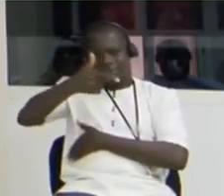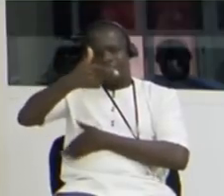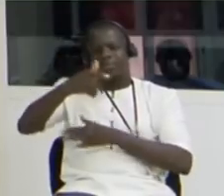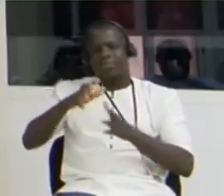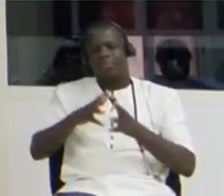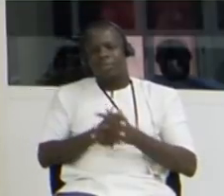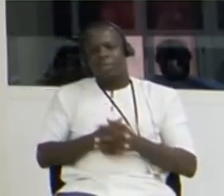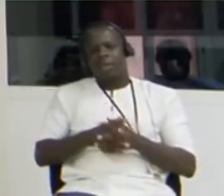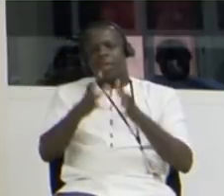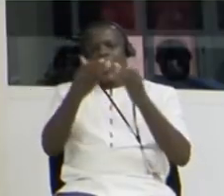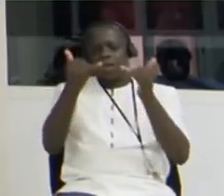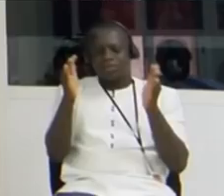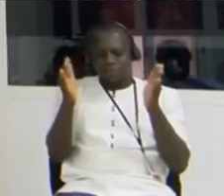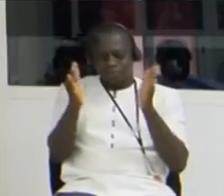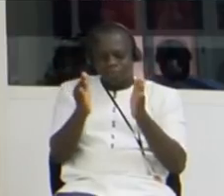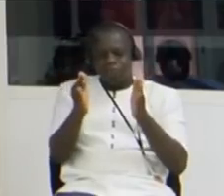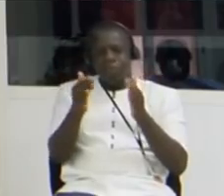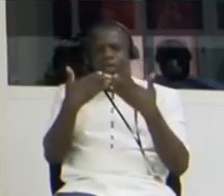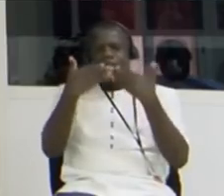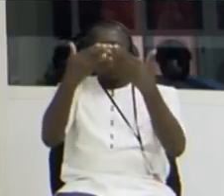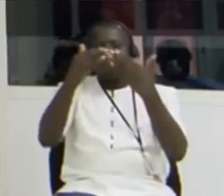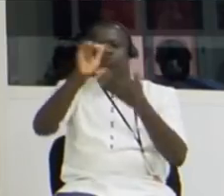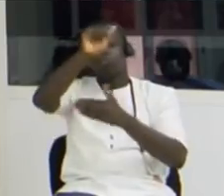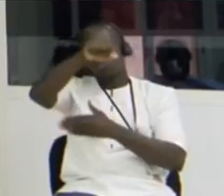Briefly tell us what your role was in 2005,